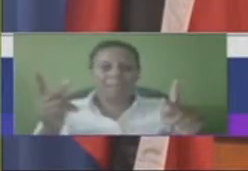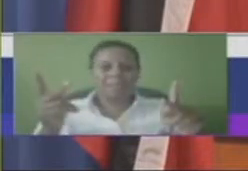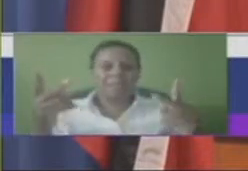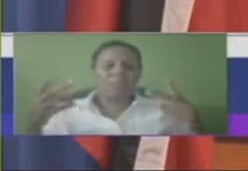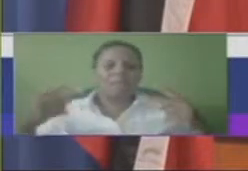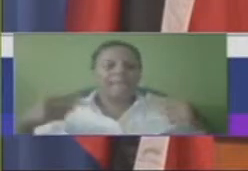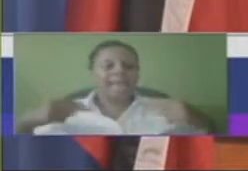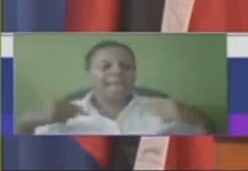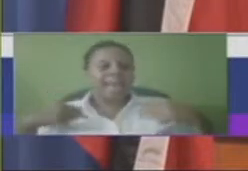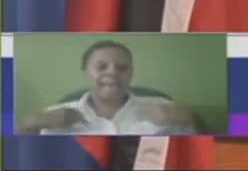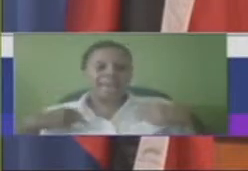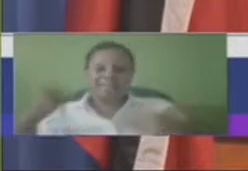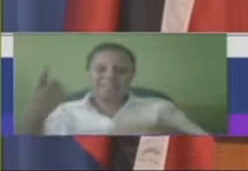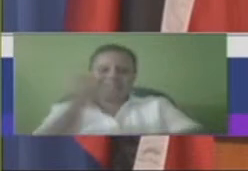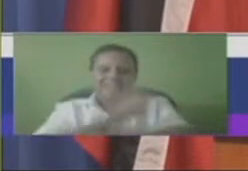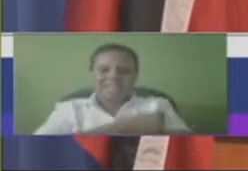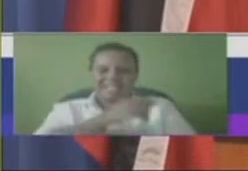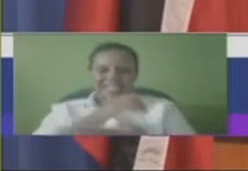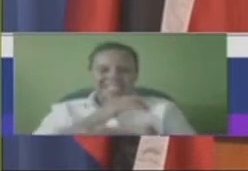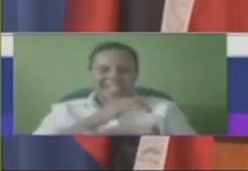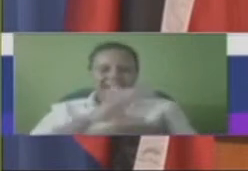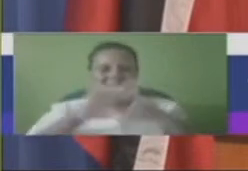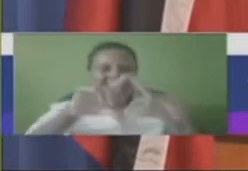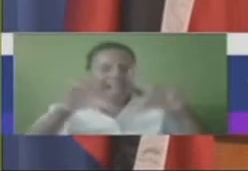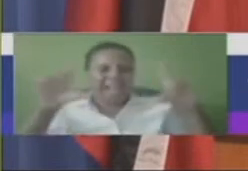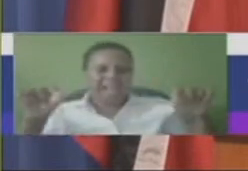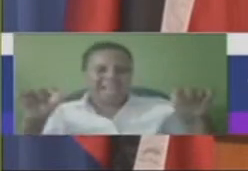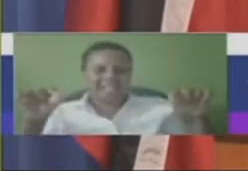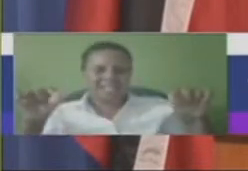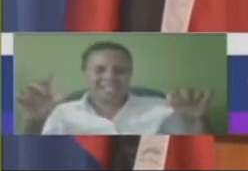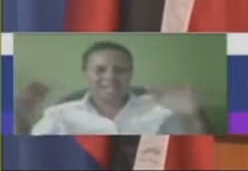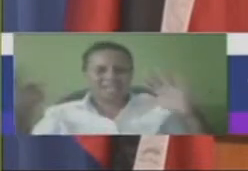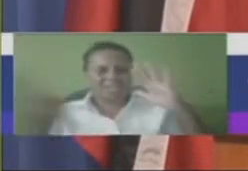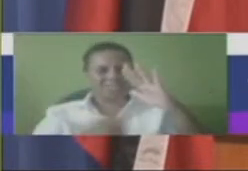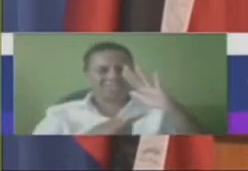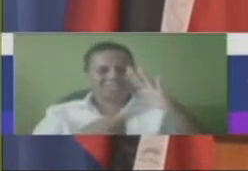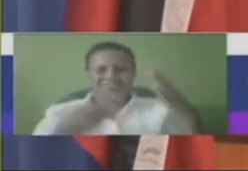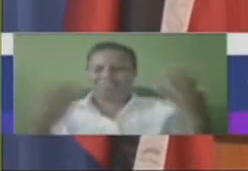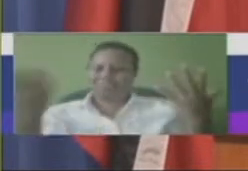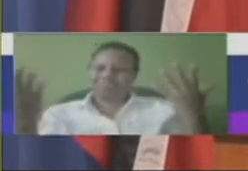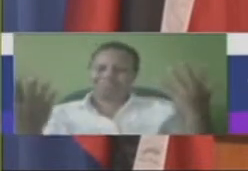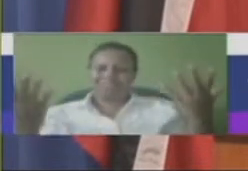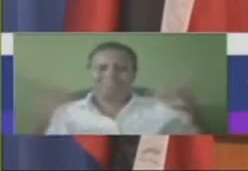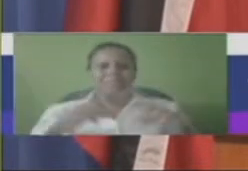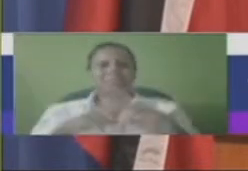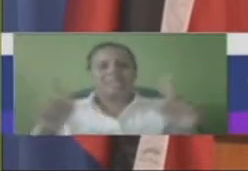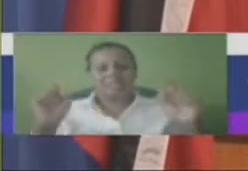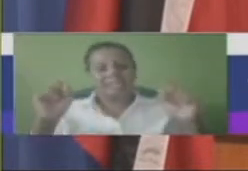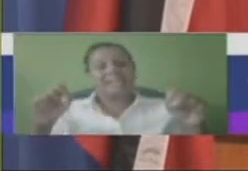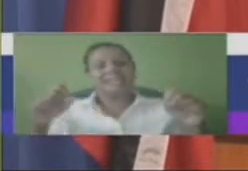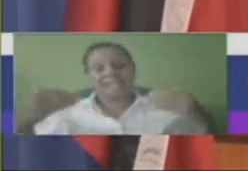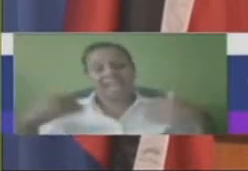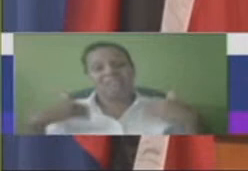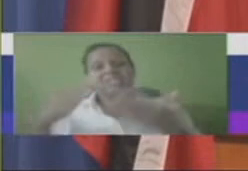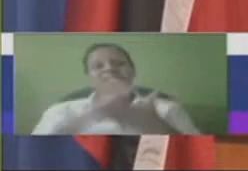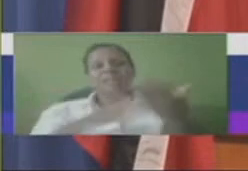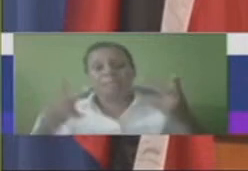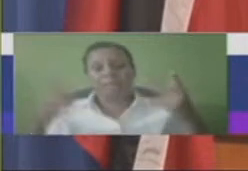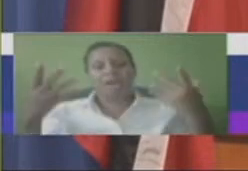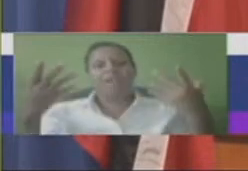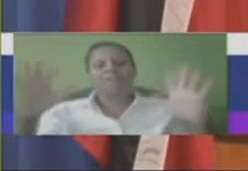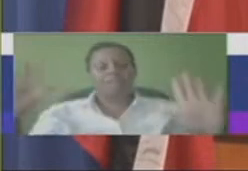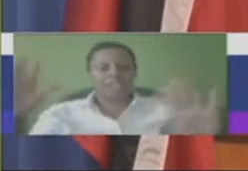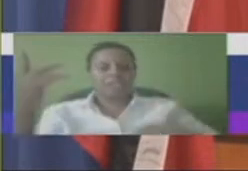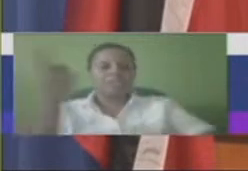them, people are in quarantine and so on. But yes, we are seeing people who have had their first vaccine a few of them